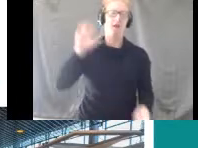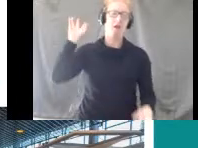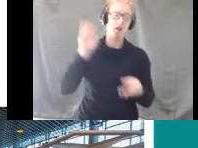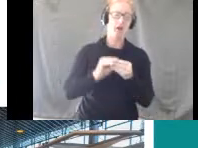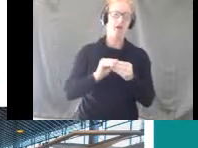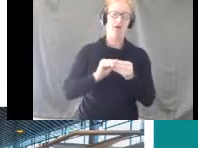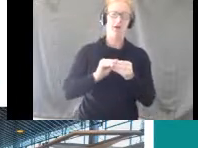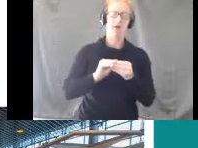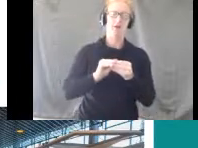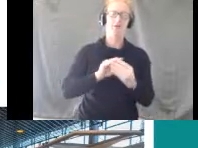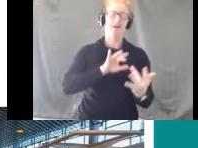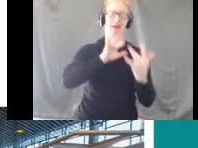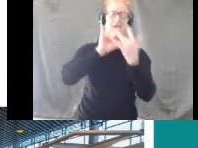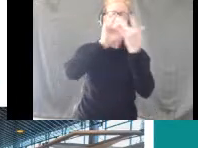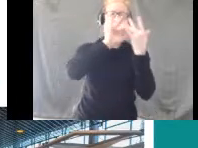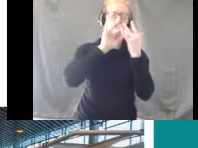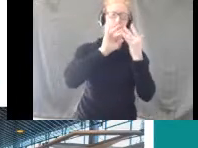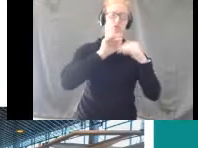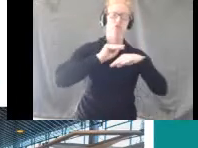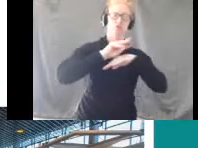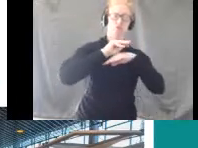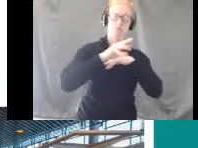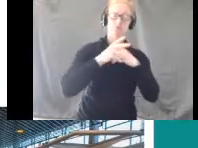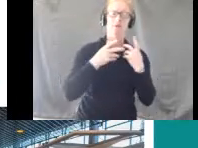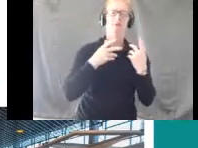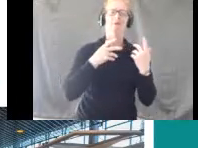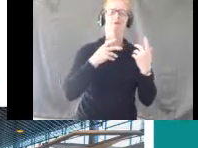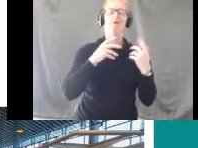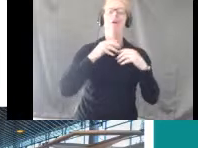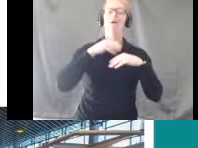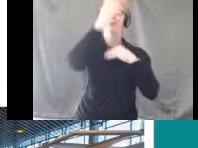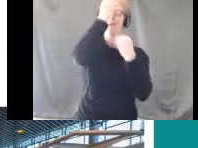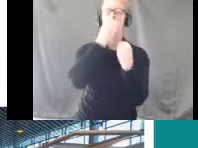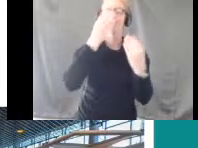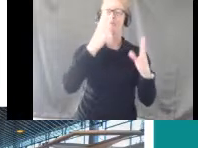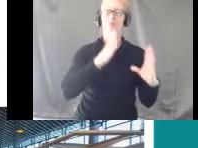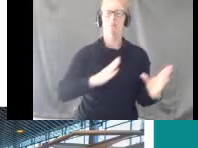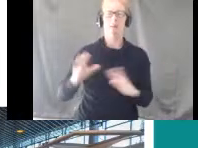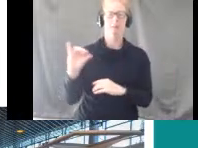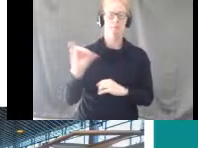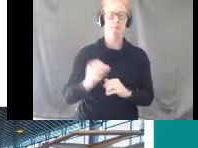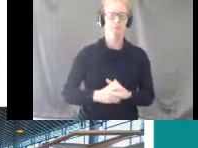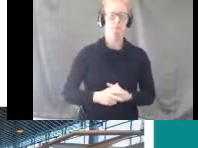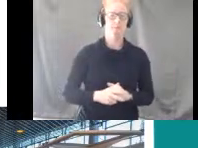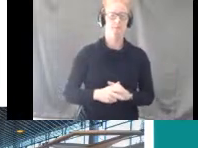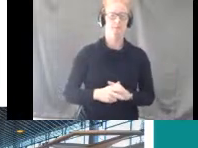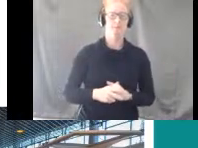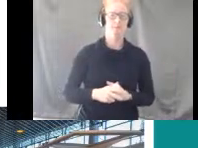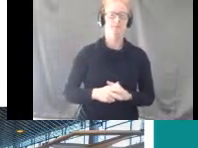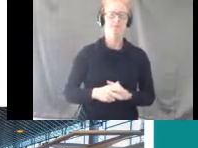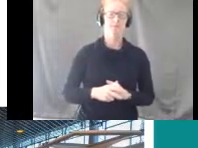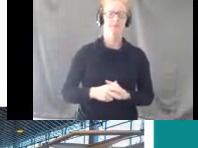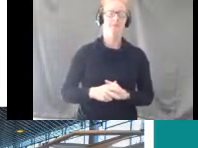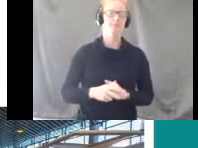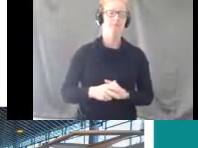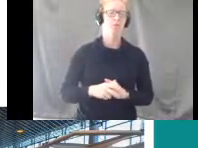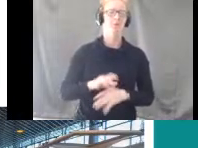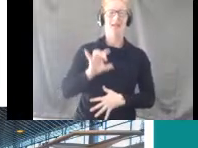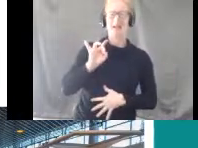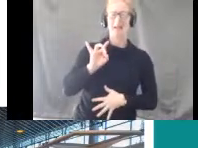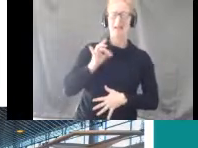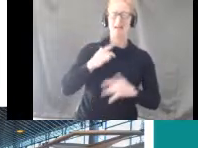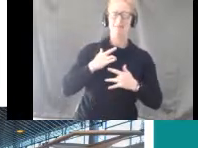and notification plan. And that included 8 events with approximately